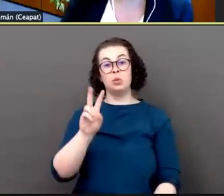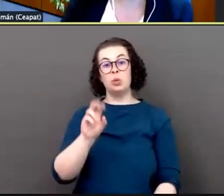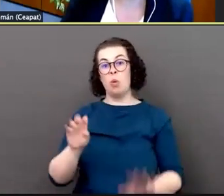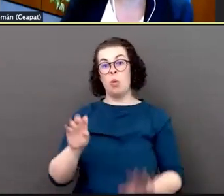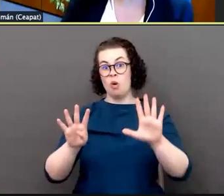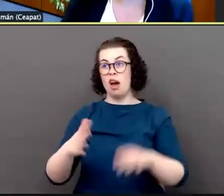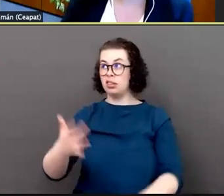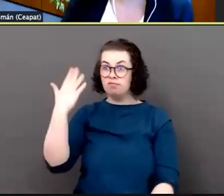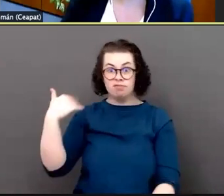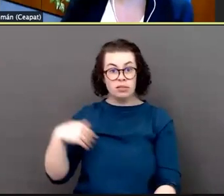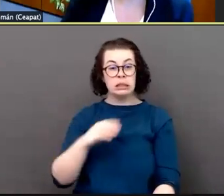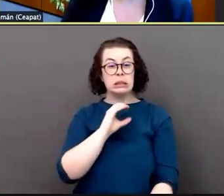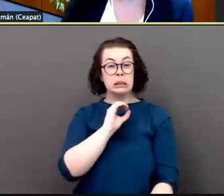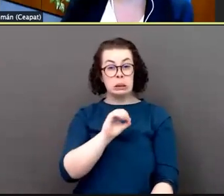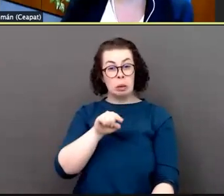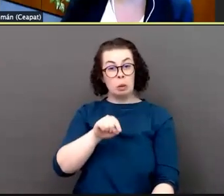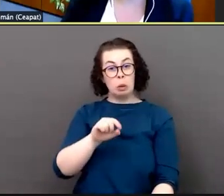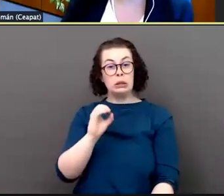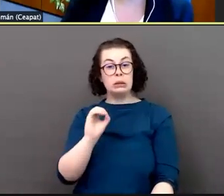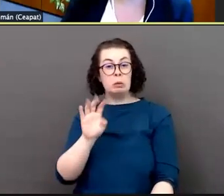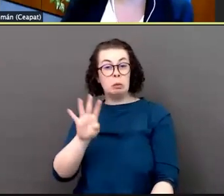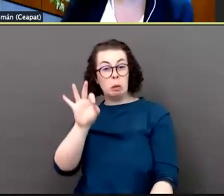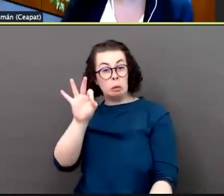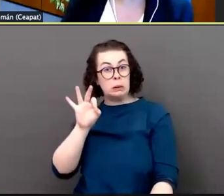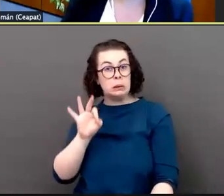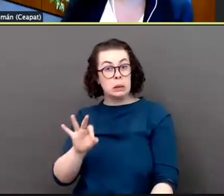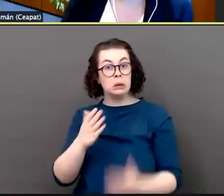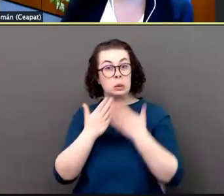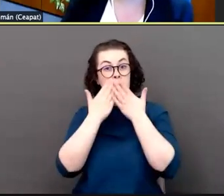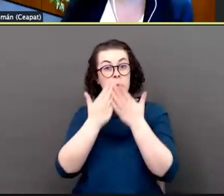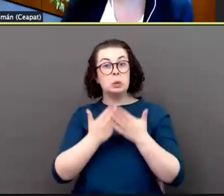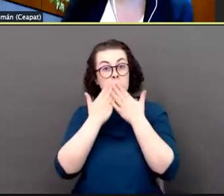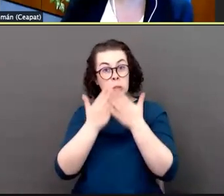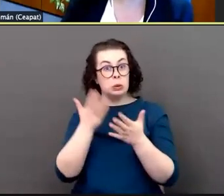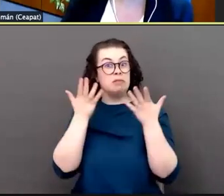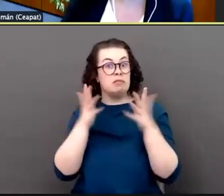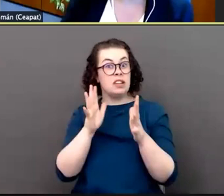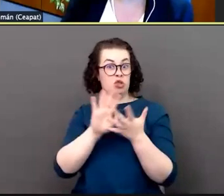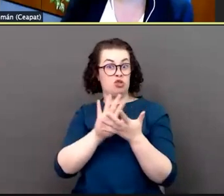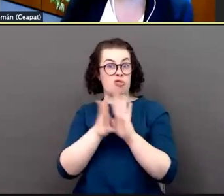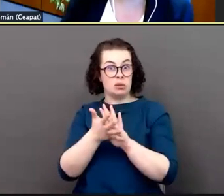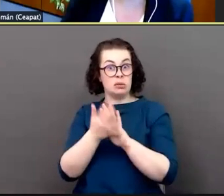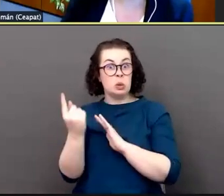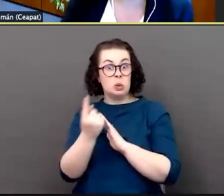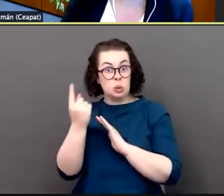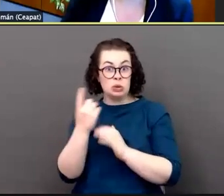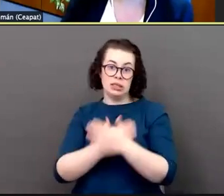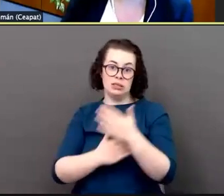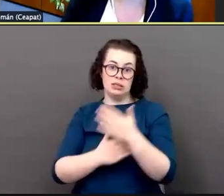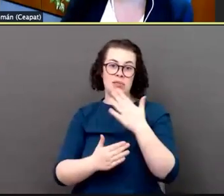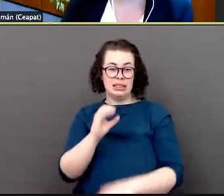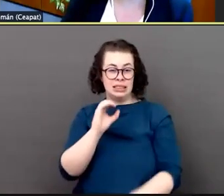0.14% of students who participated in the Erasmus program were students